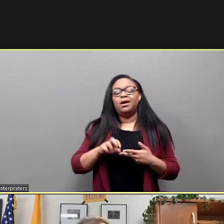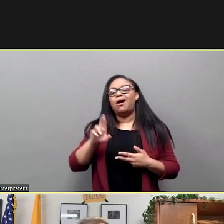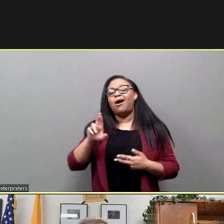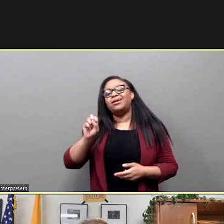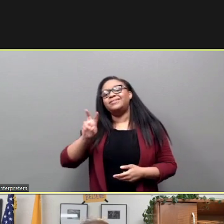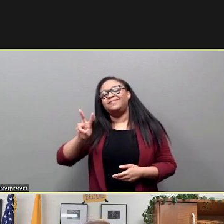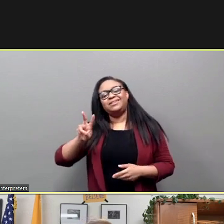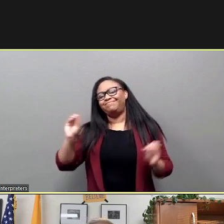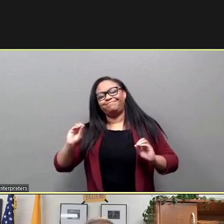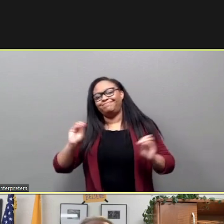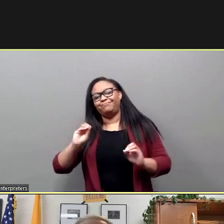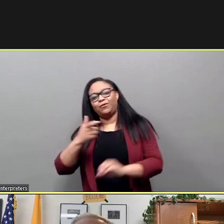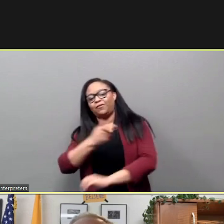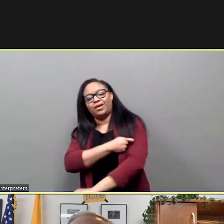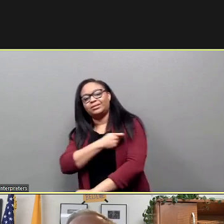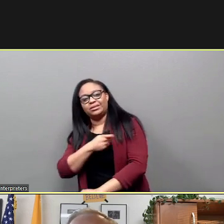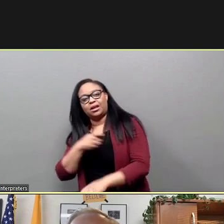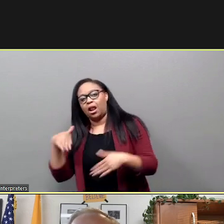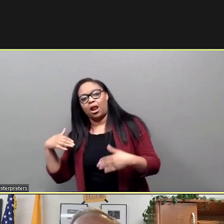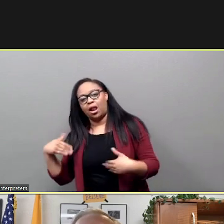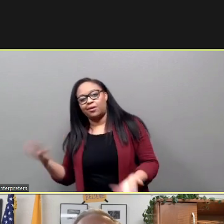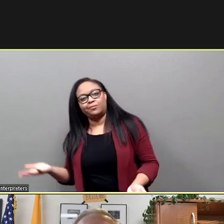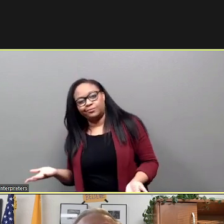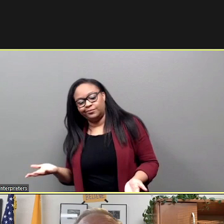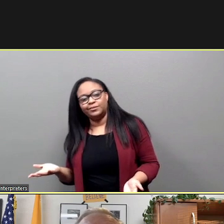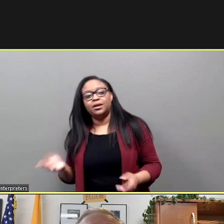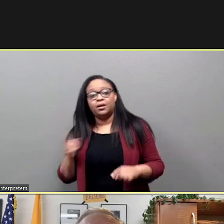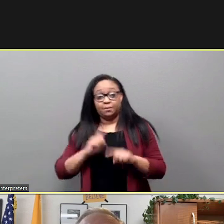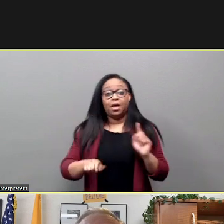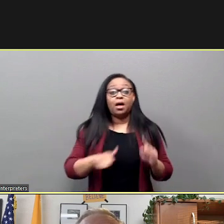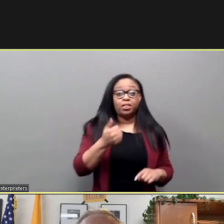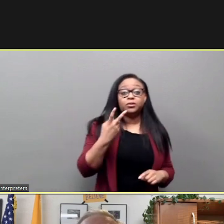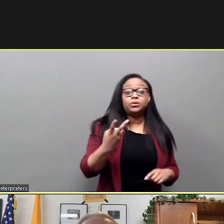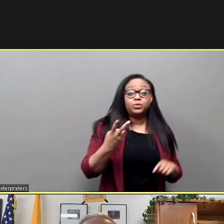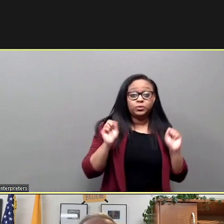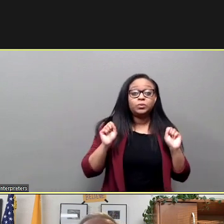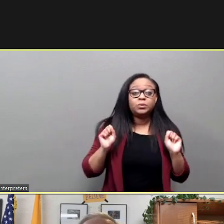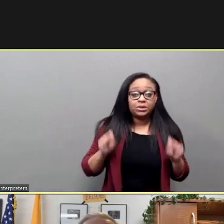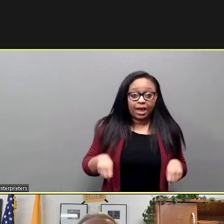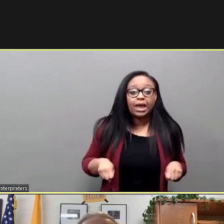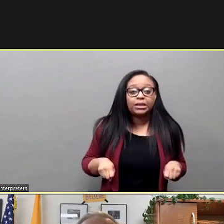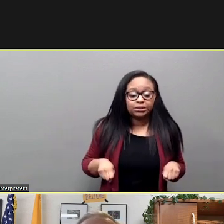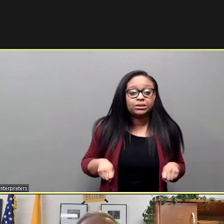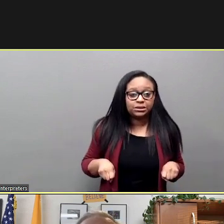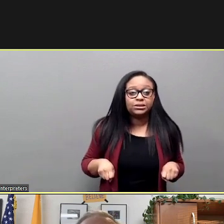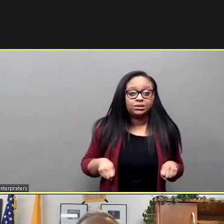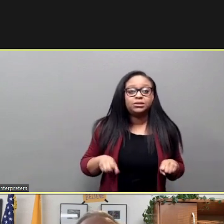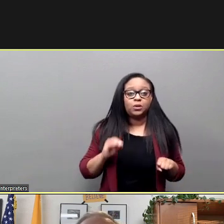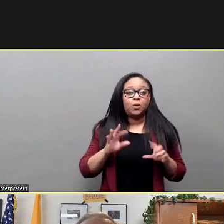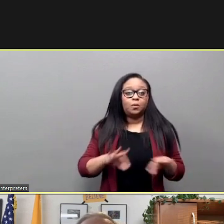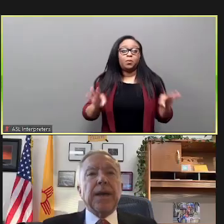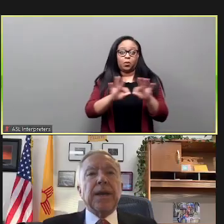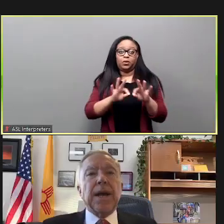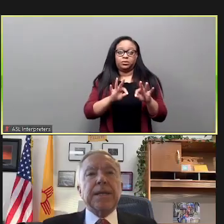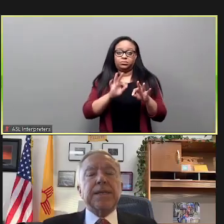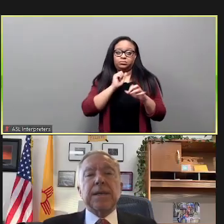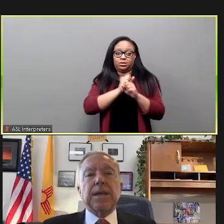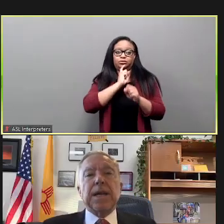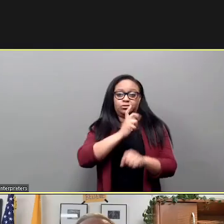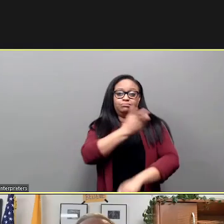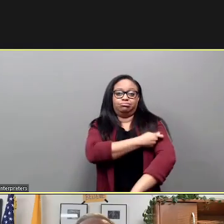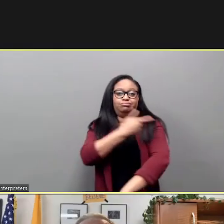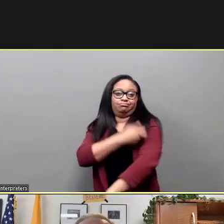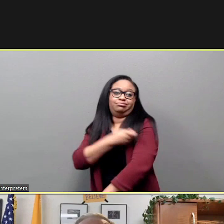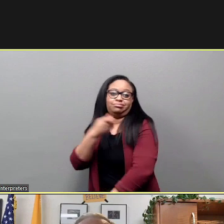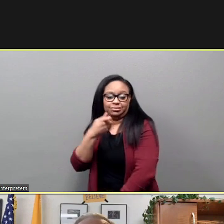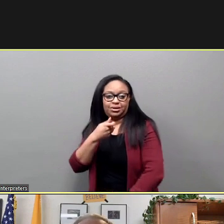charge. So think about it. Make plans today, especially with the holidays coming up and lots